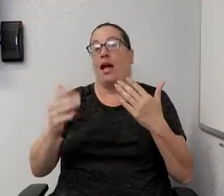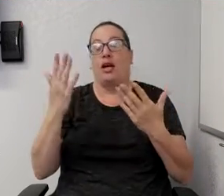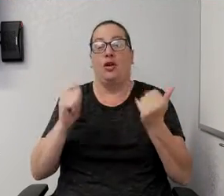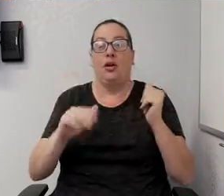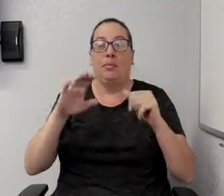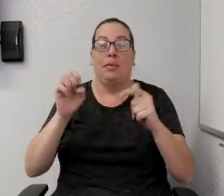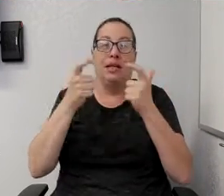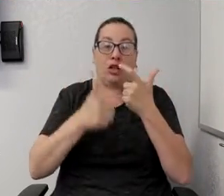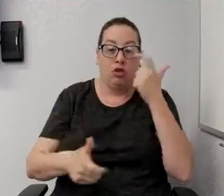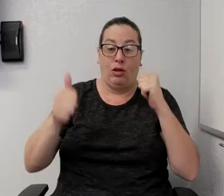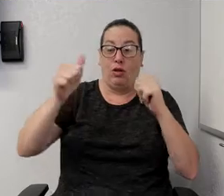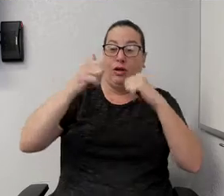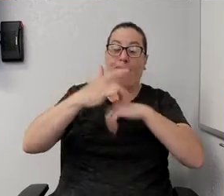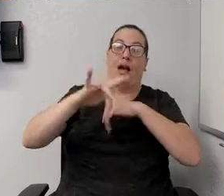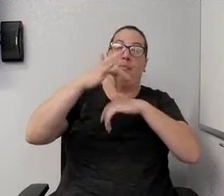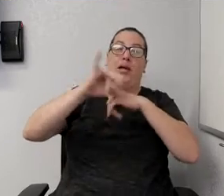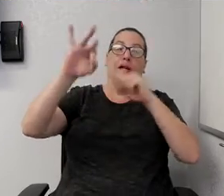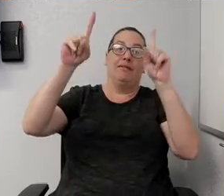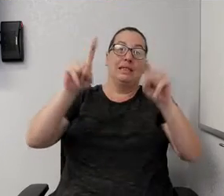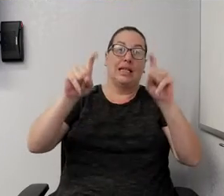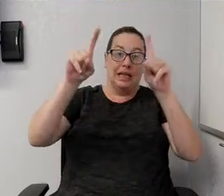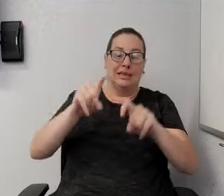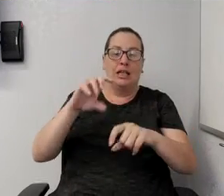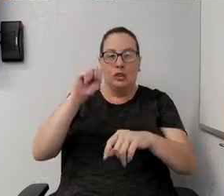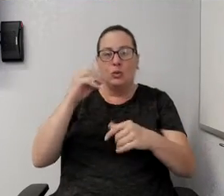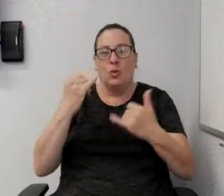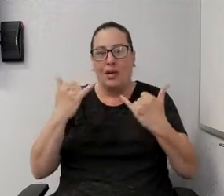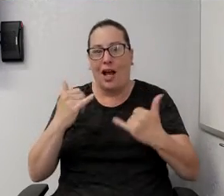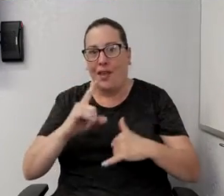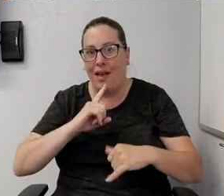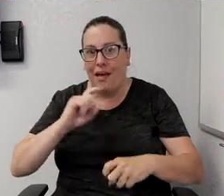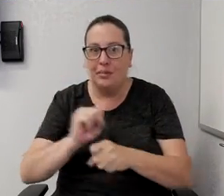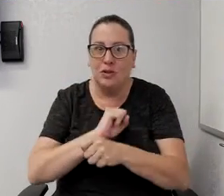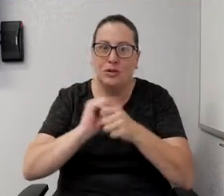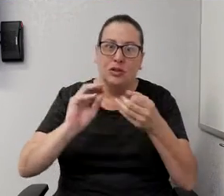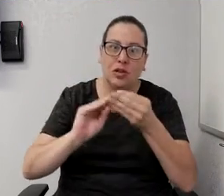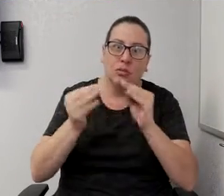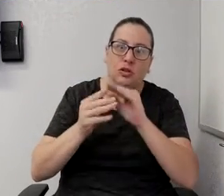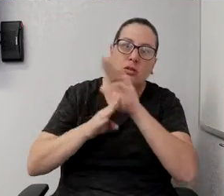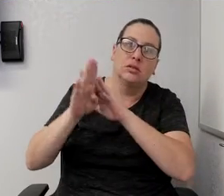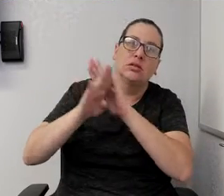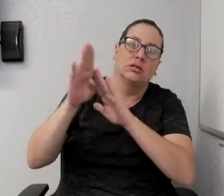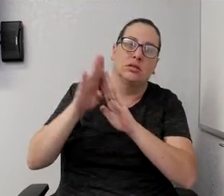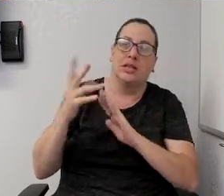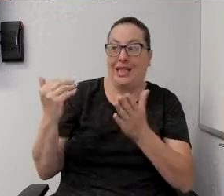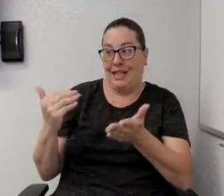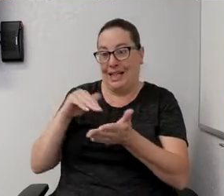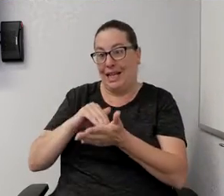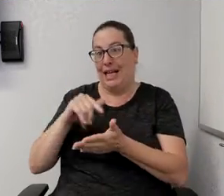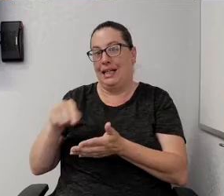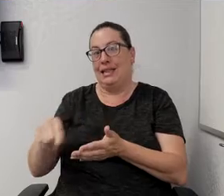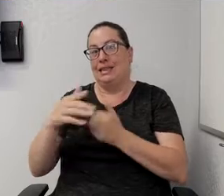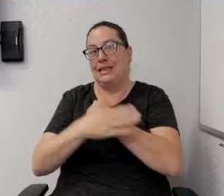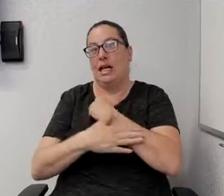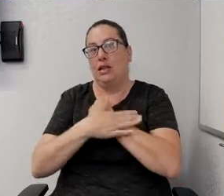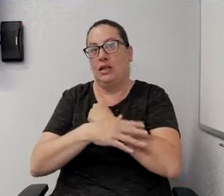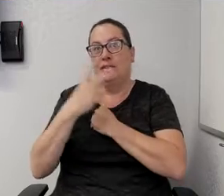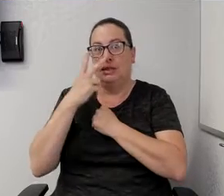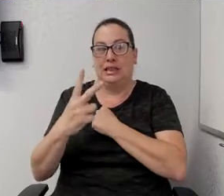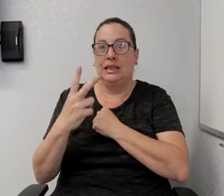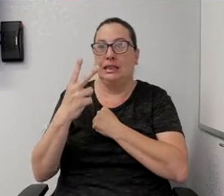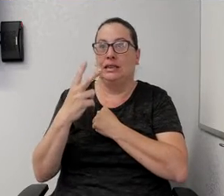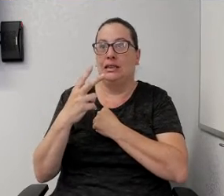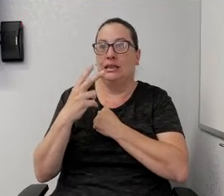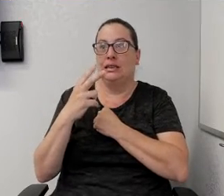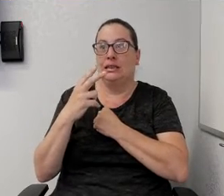testing. So we're now, the absolute number is going up, but necessary, again, our county is seeing a 17% positive